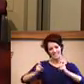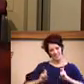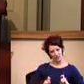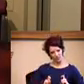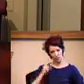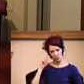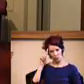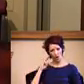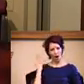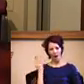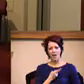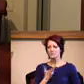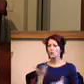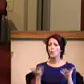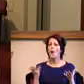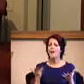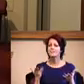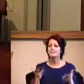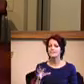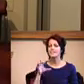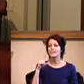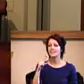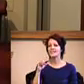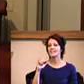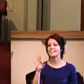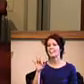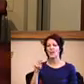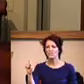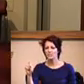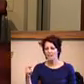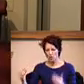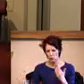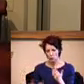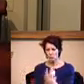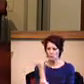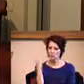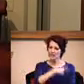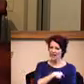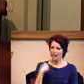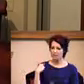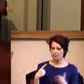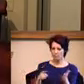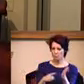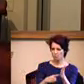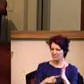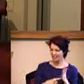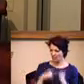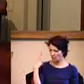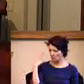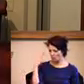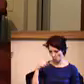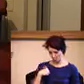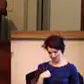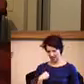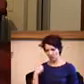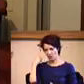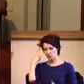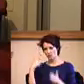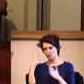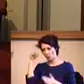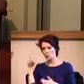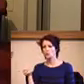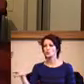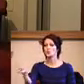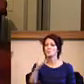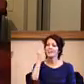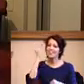the gift what does this new Day present for you and for me as we unwrap the last present of